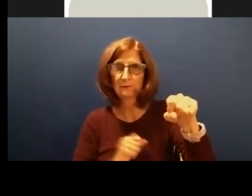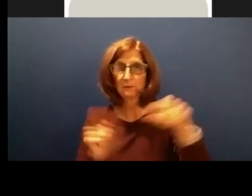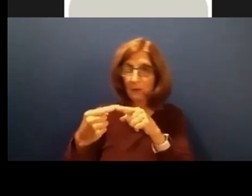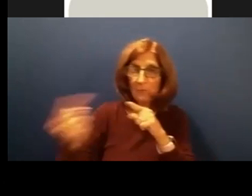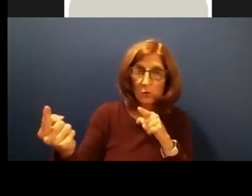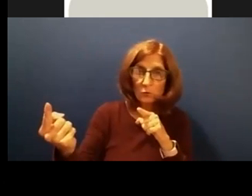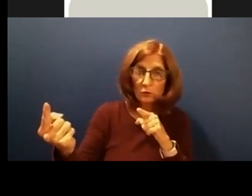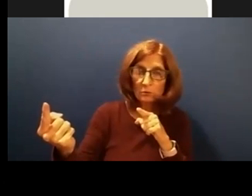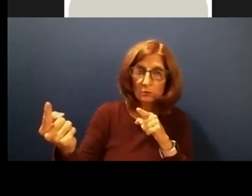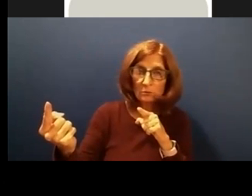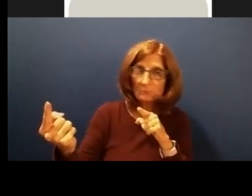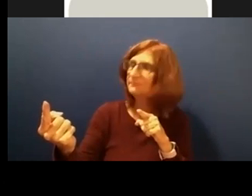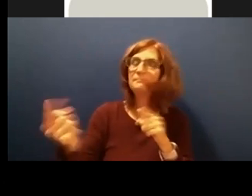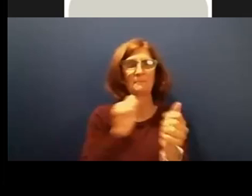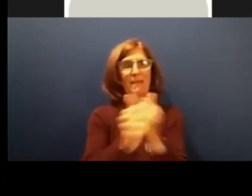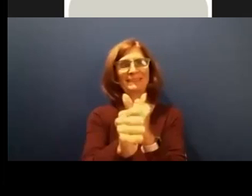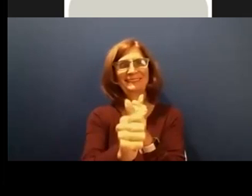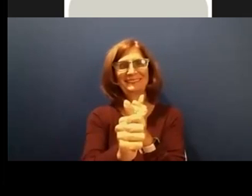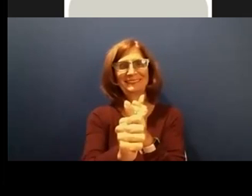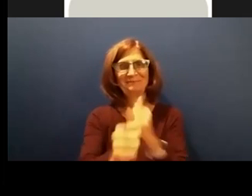opposed? Motion carries.